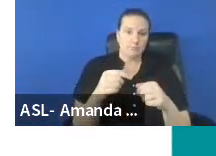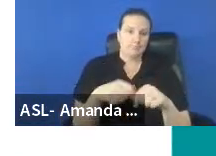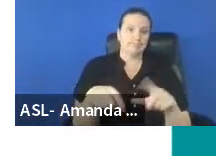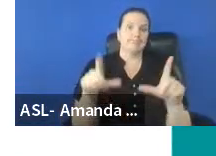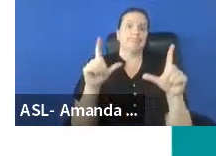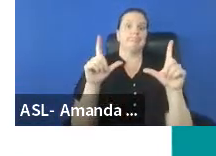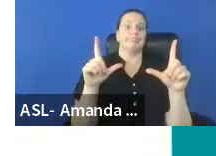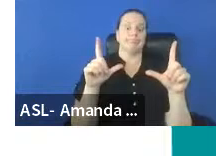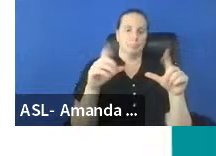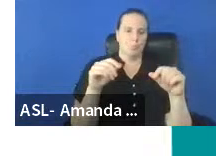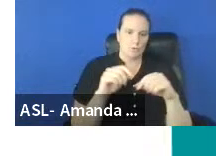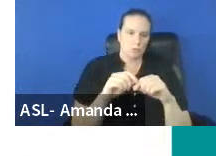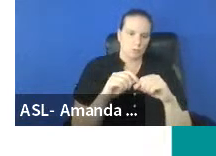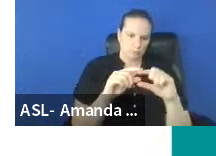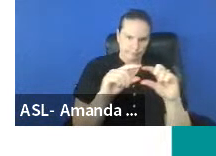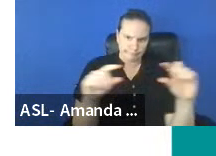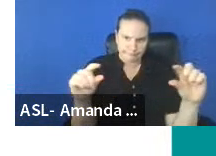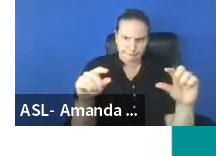will appear.